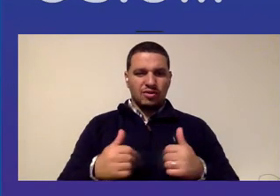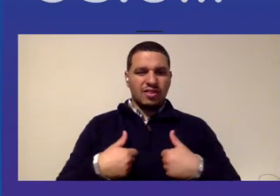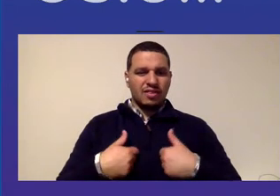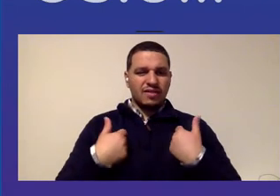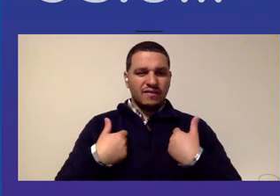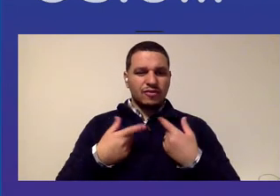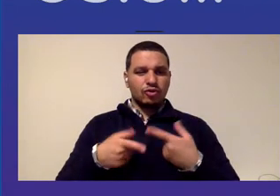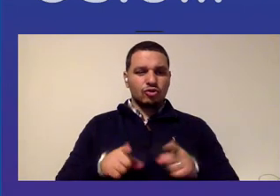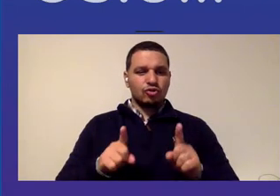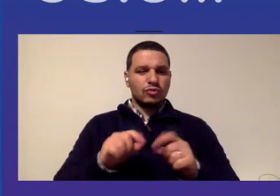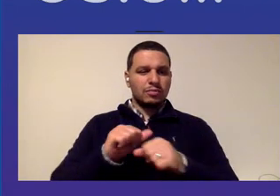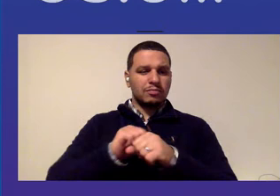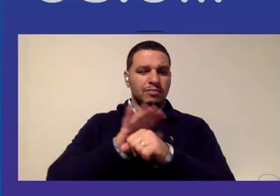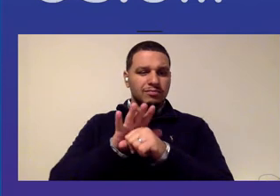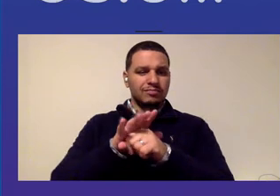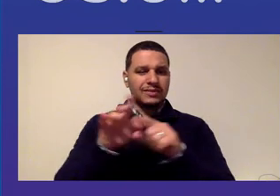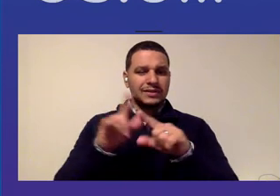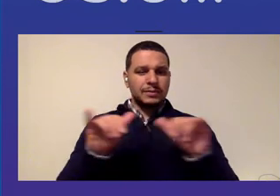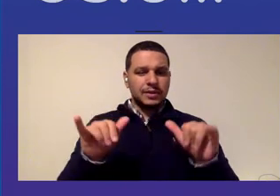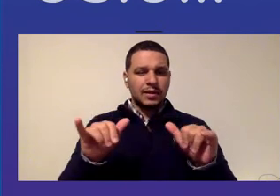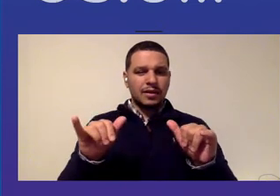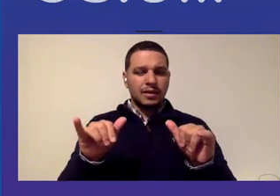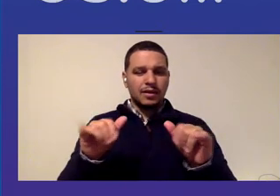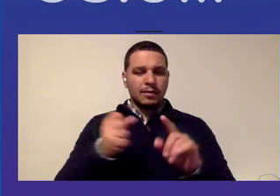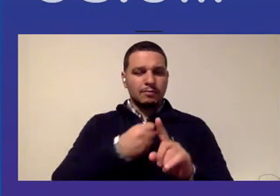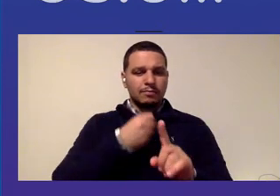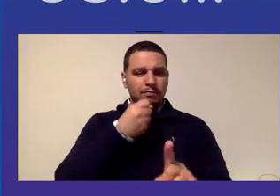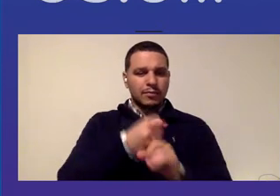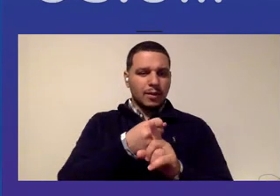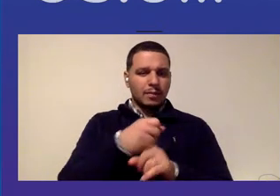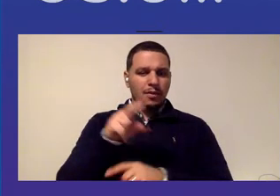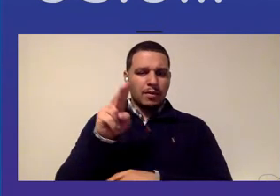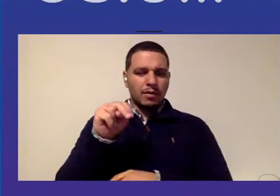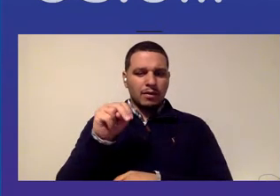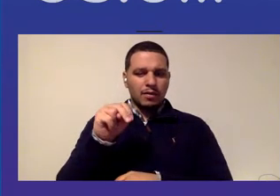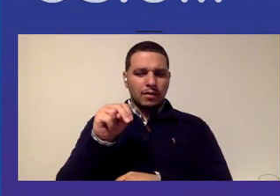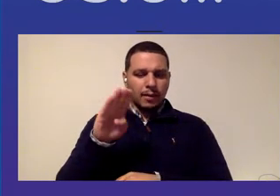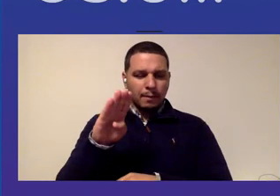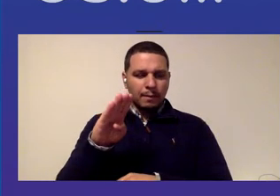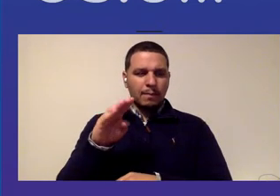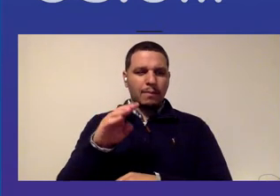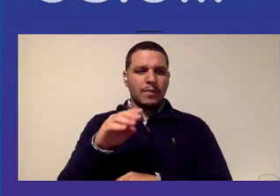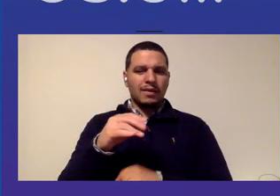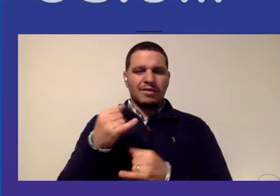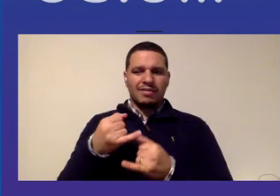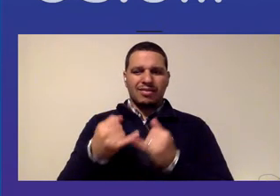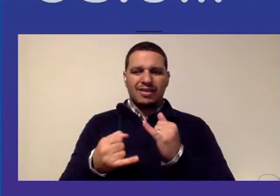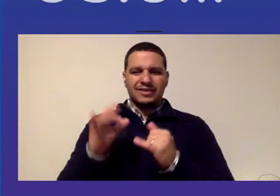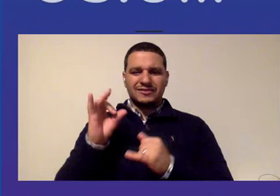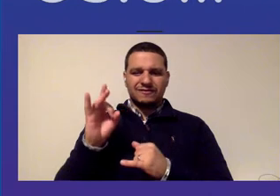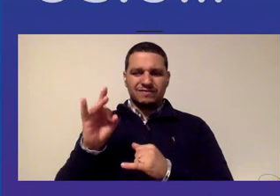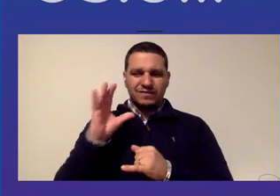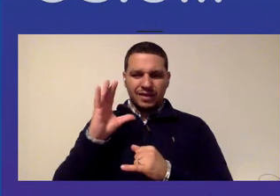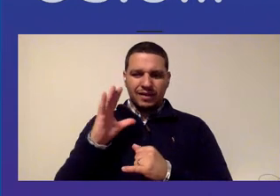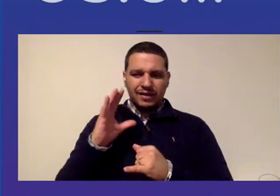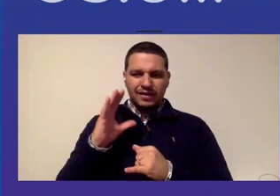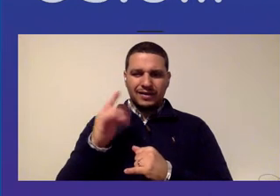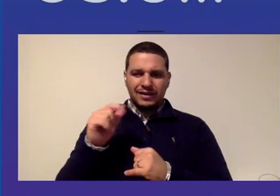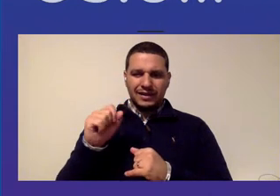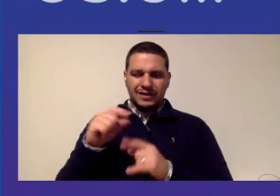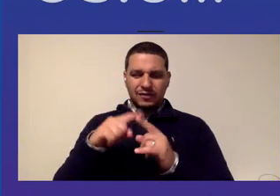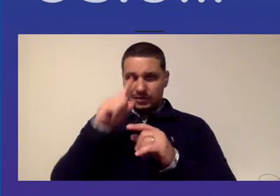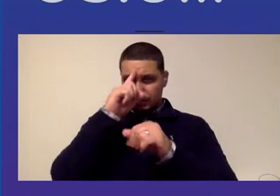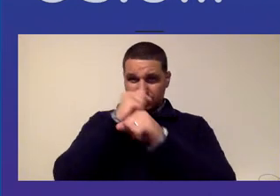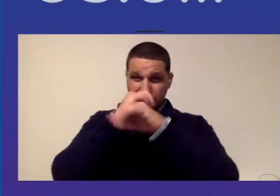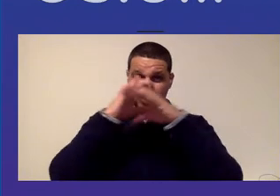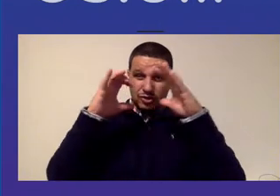pandemic that simultaneously stuns and numbs, and the last raspy and violent gasp of the imaginary of nation